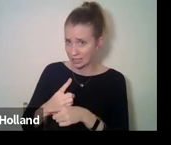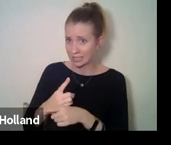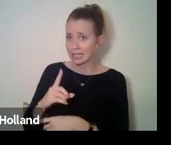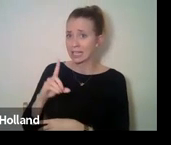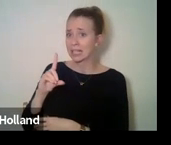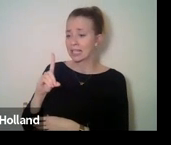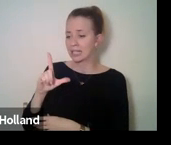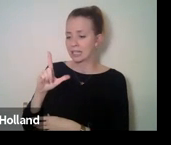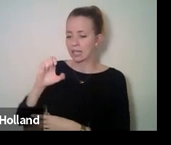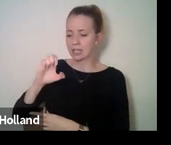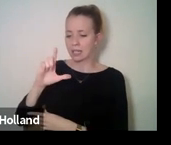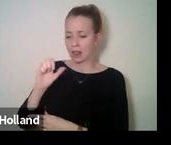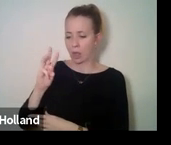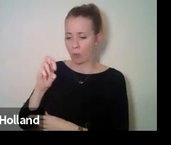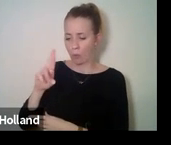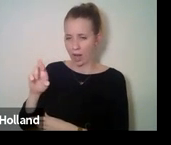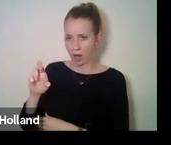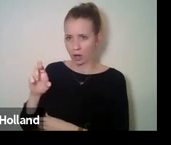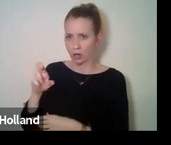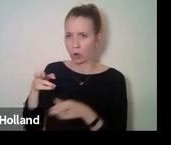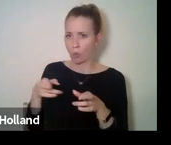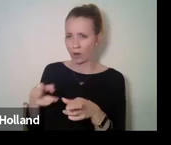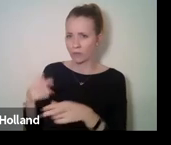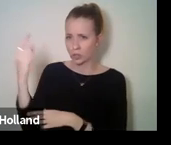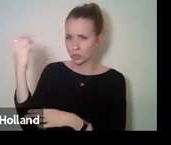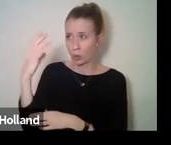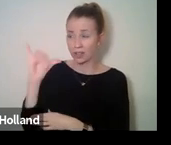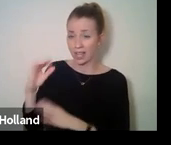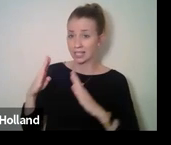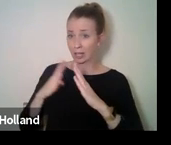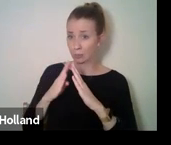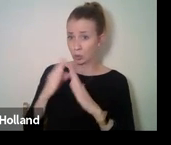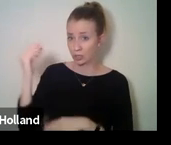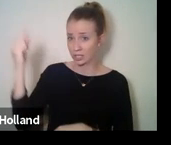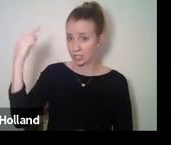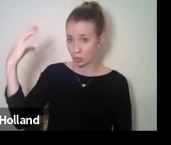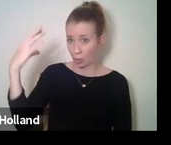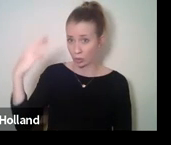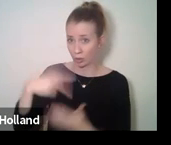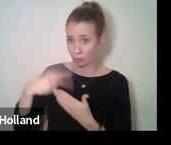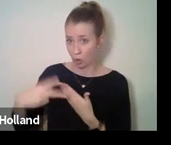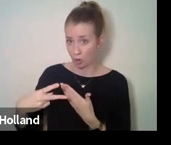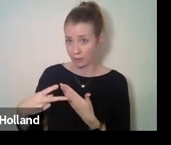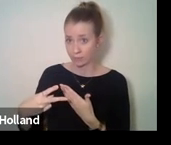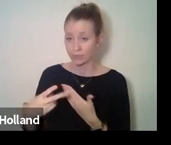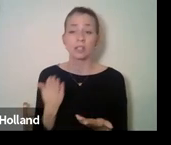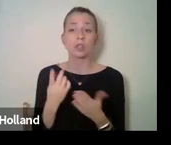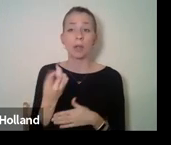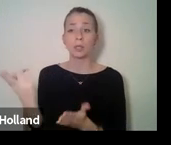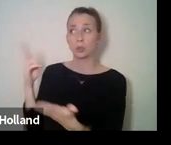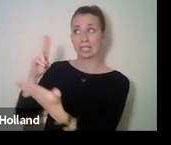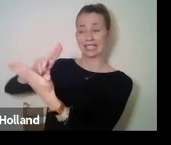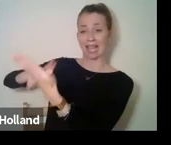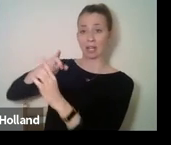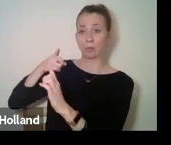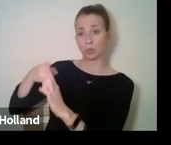a community solar operation. So you may have been subscribed to a community solar